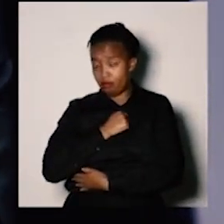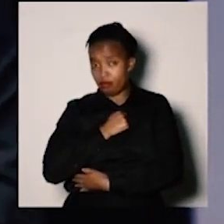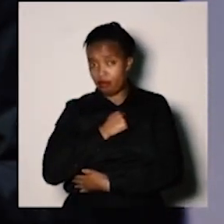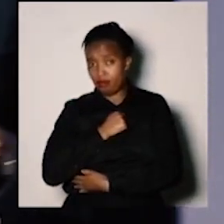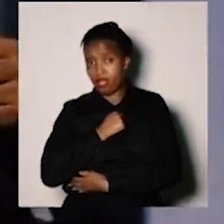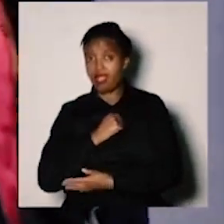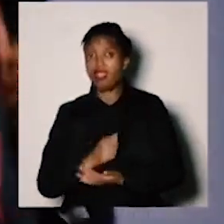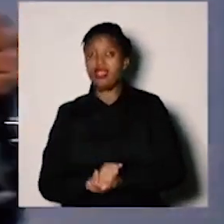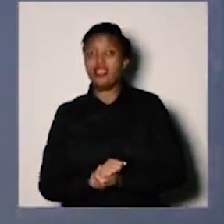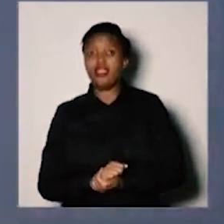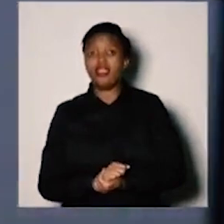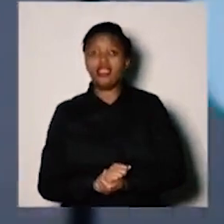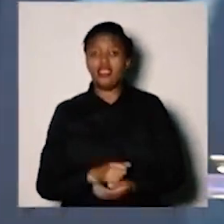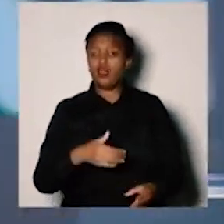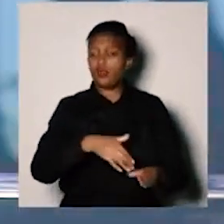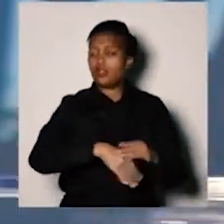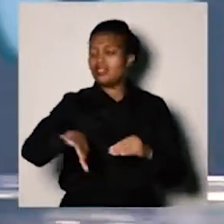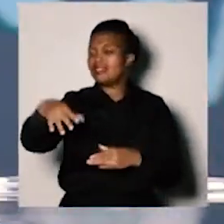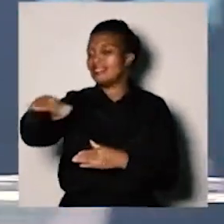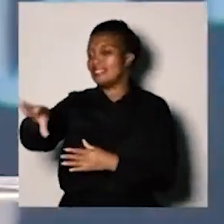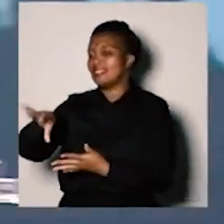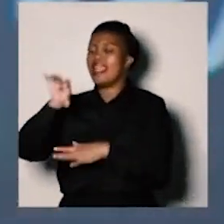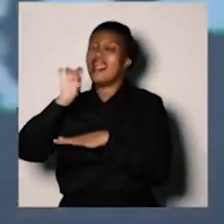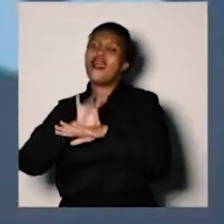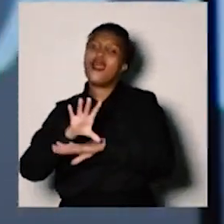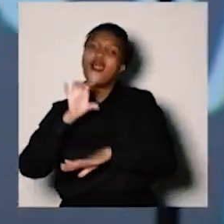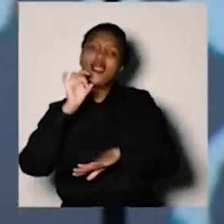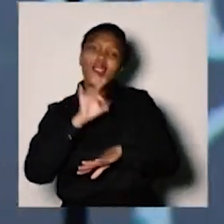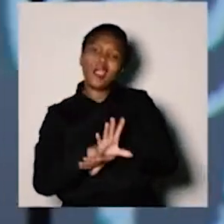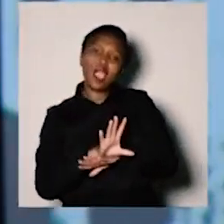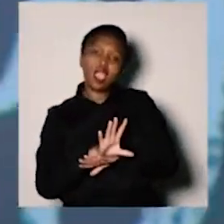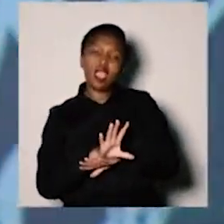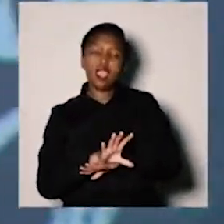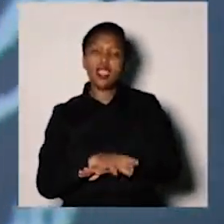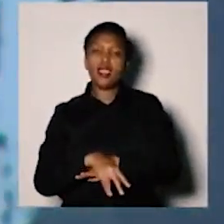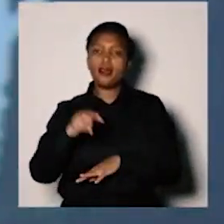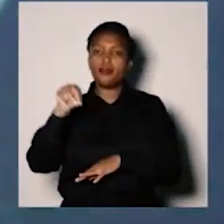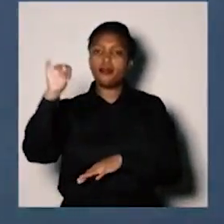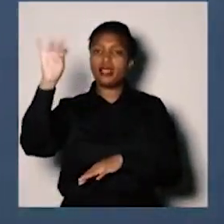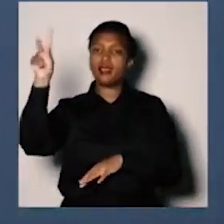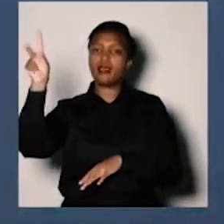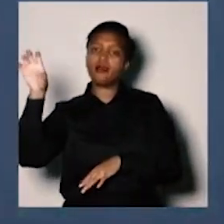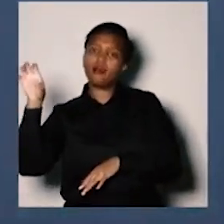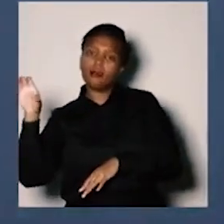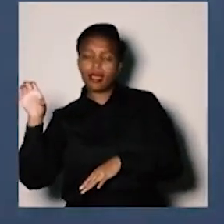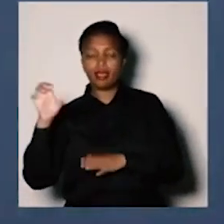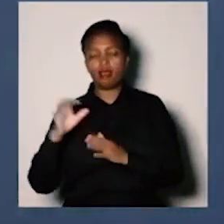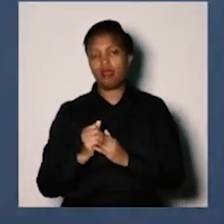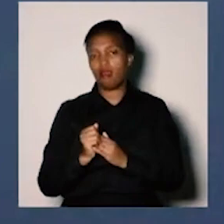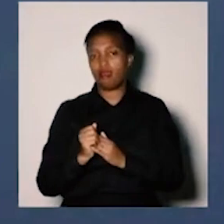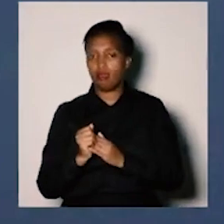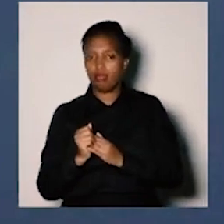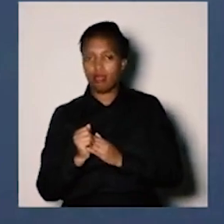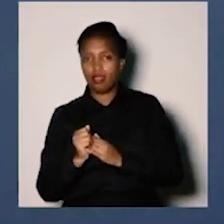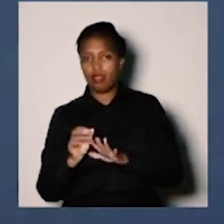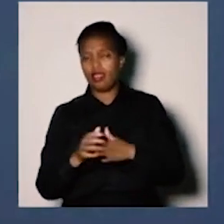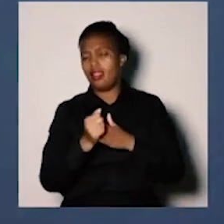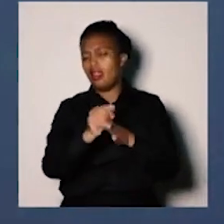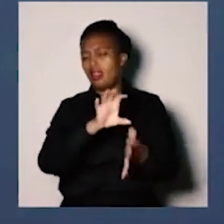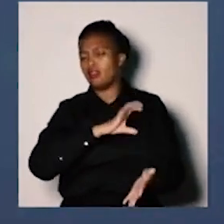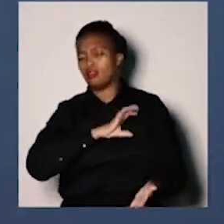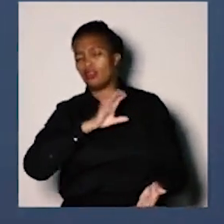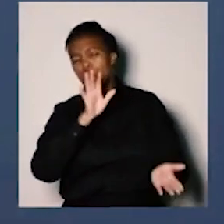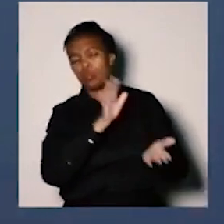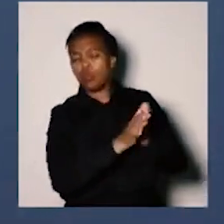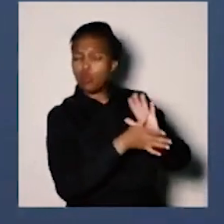And we were taken outside and I was counseled by Mike Machisa and led to Christ. And I went home with